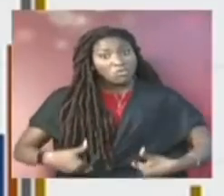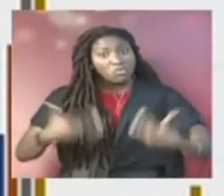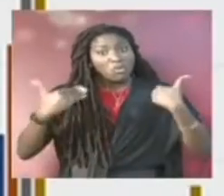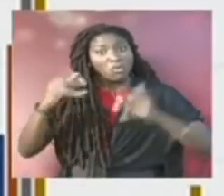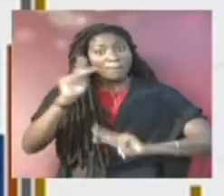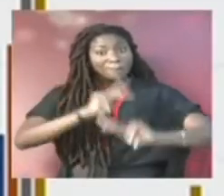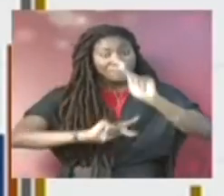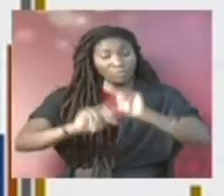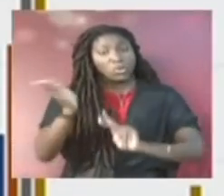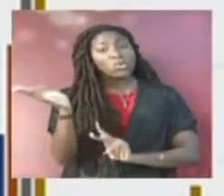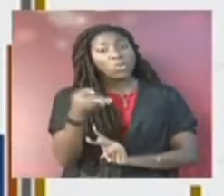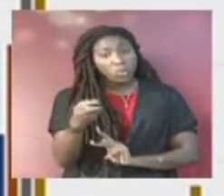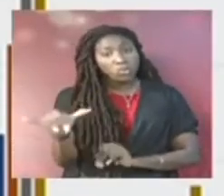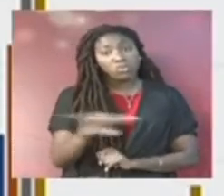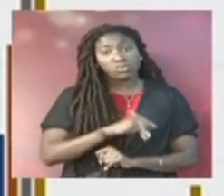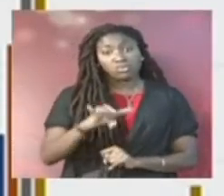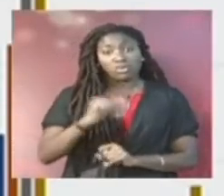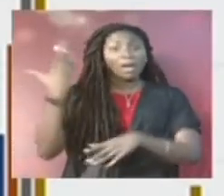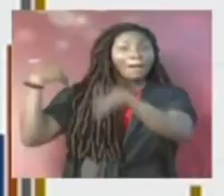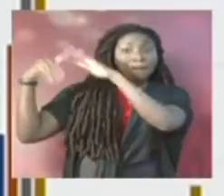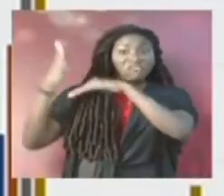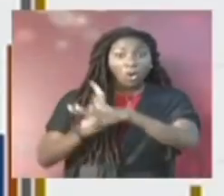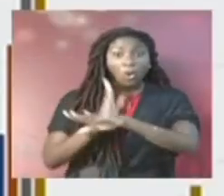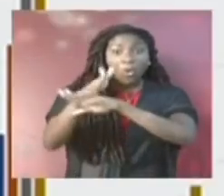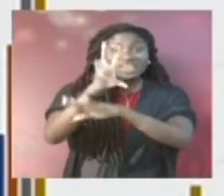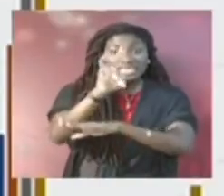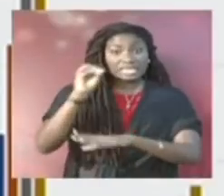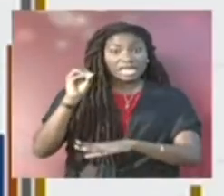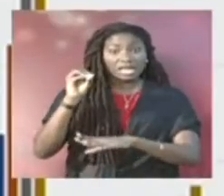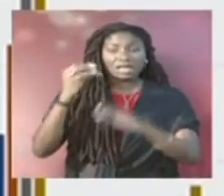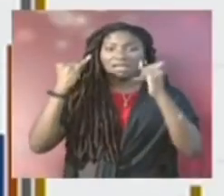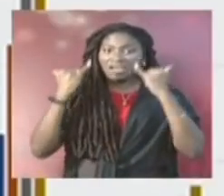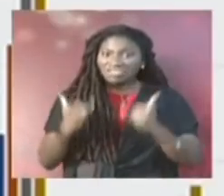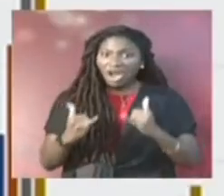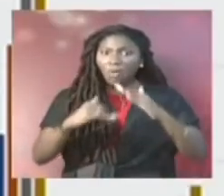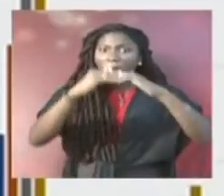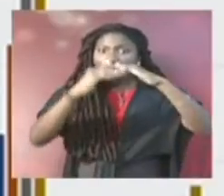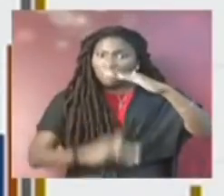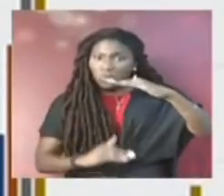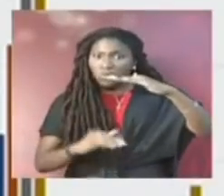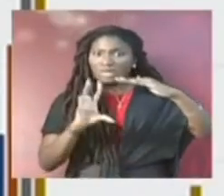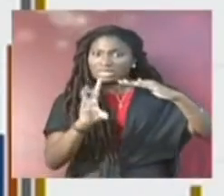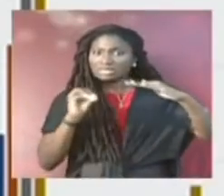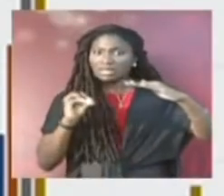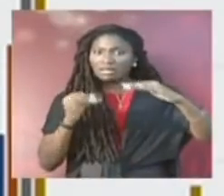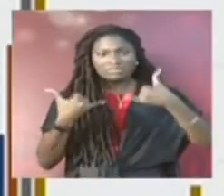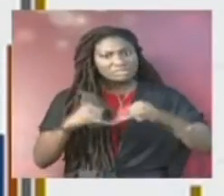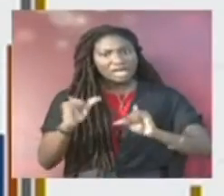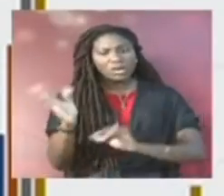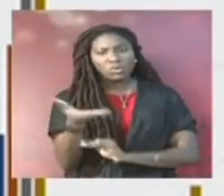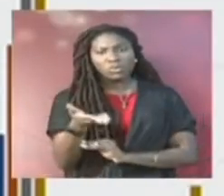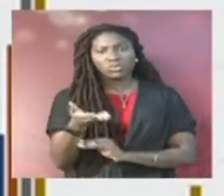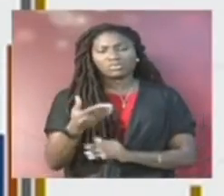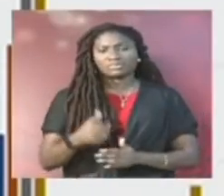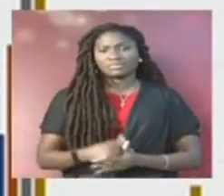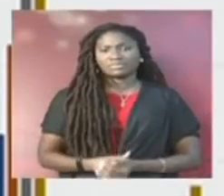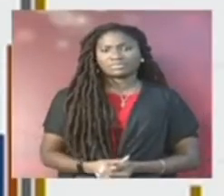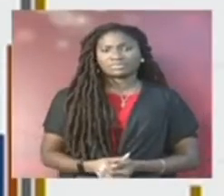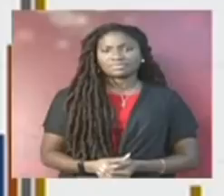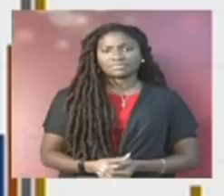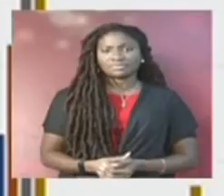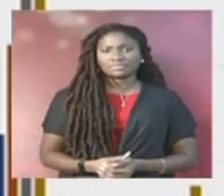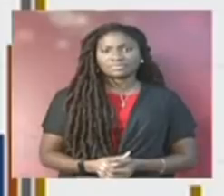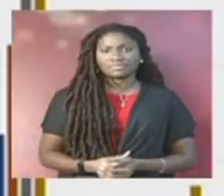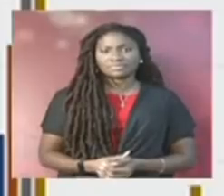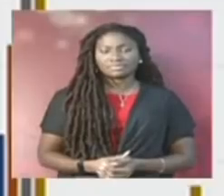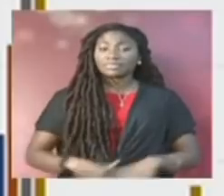before. So whereas we had over 60s, we're having a significant number of those not quite 60 yet. And the rate at